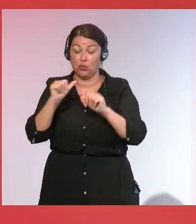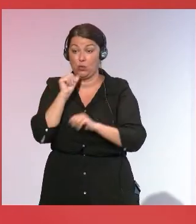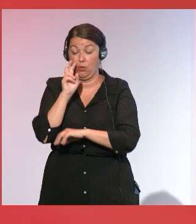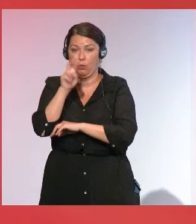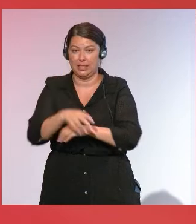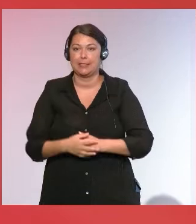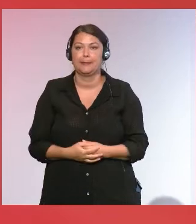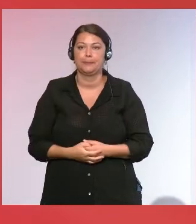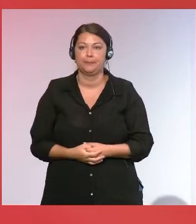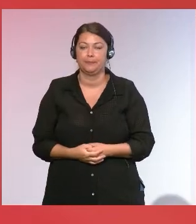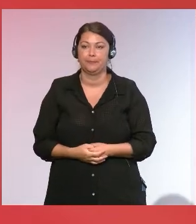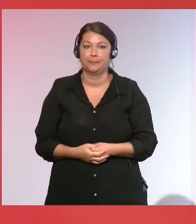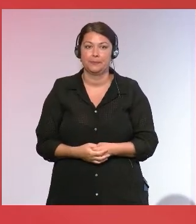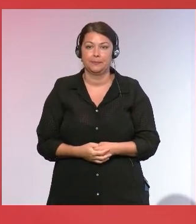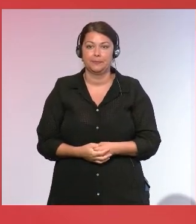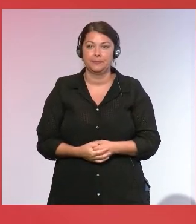diseases.